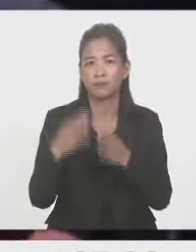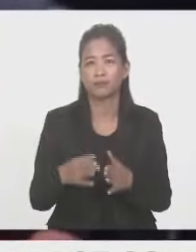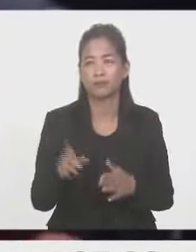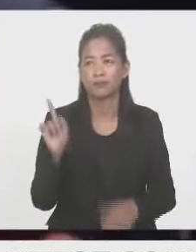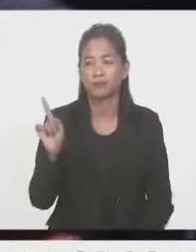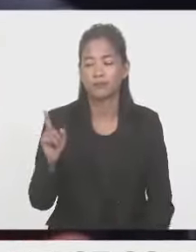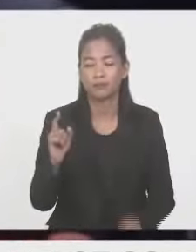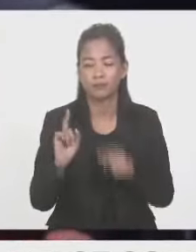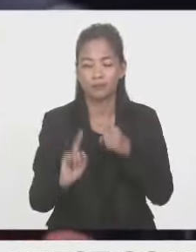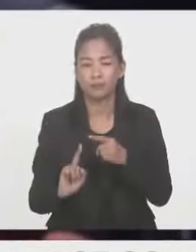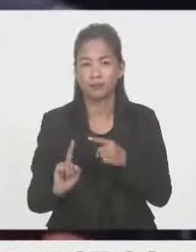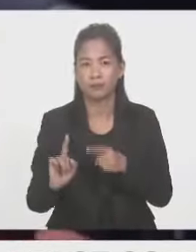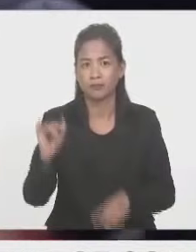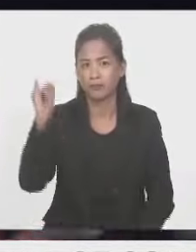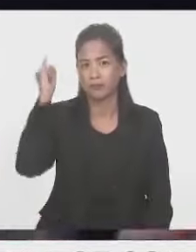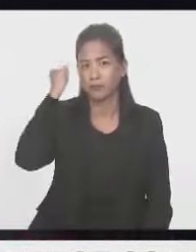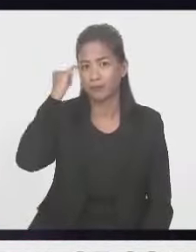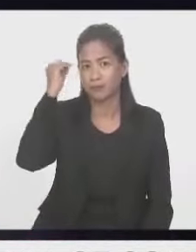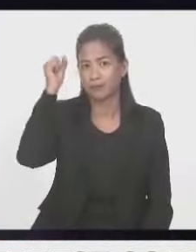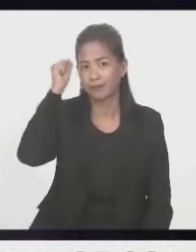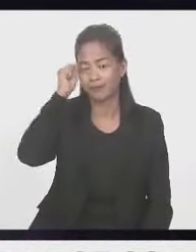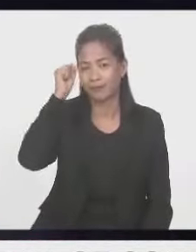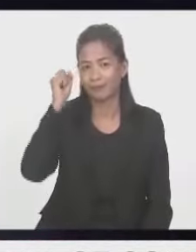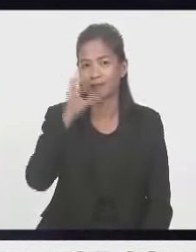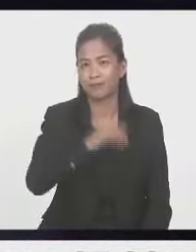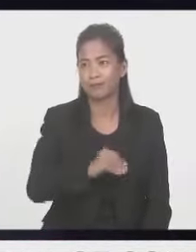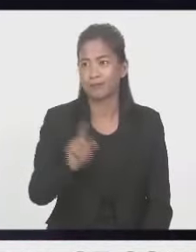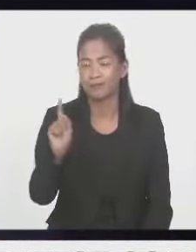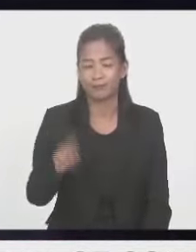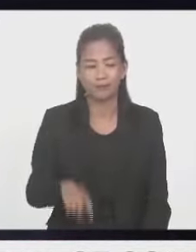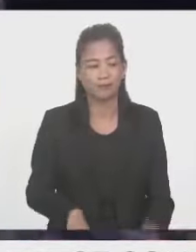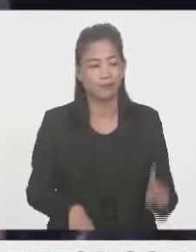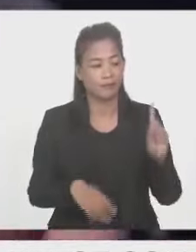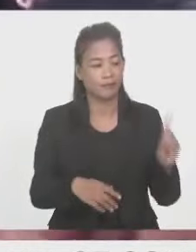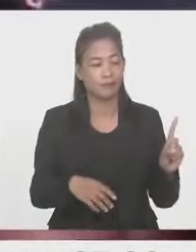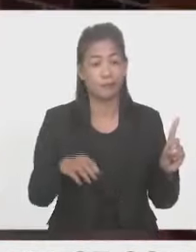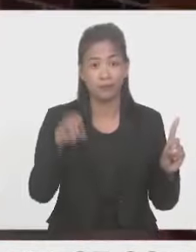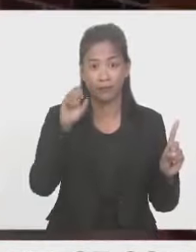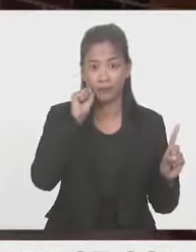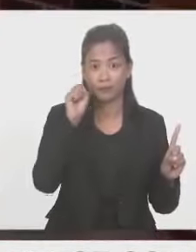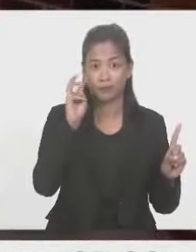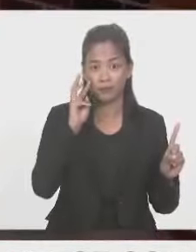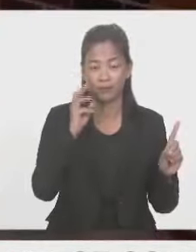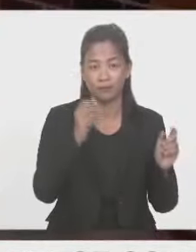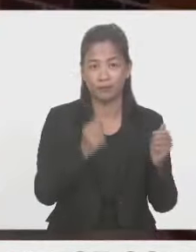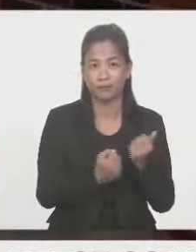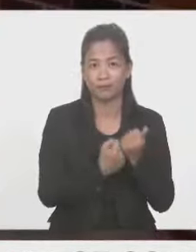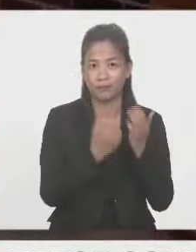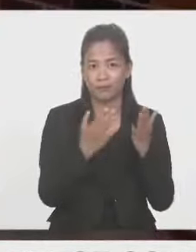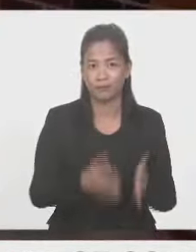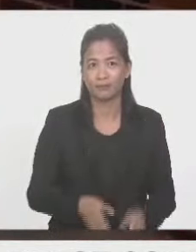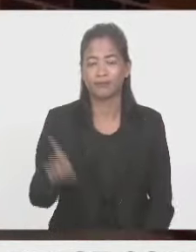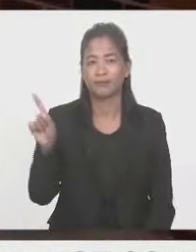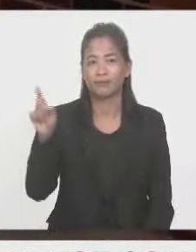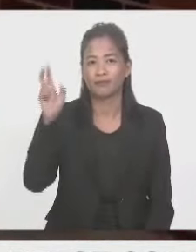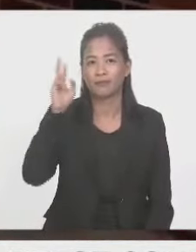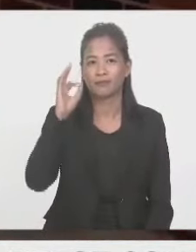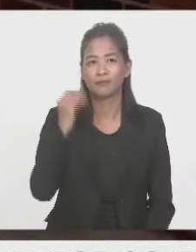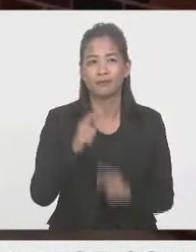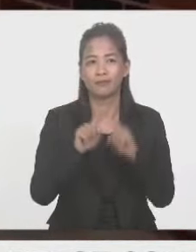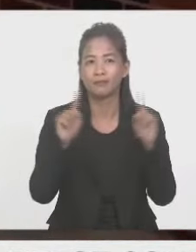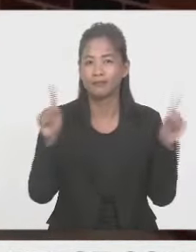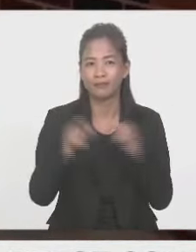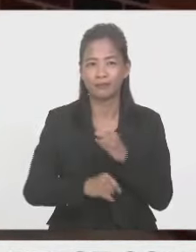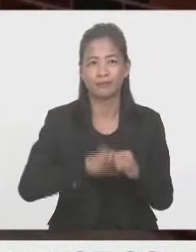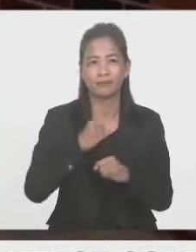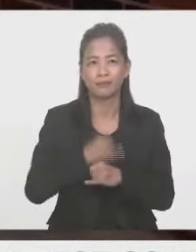na si Jeff Zients at ang katapat nitong si Susie Wiles ni Trump. Rosel Feria, Washington DC, para sa Mata